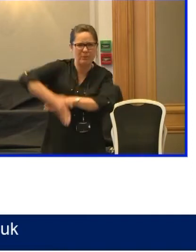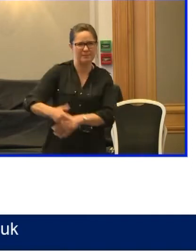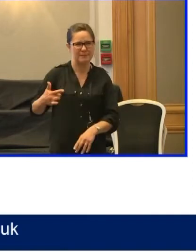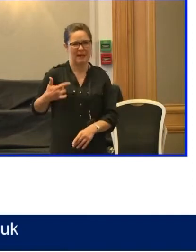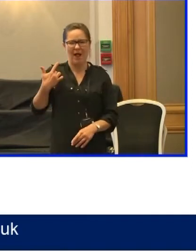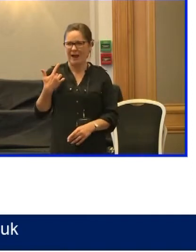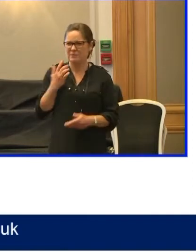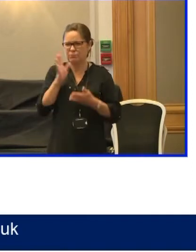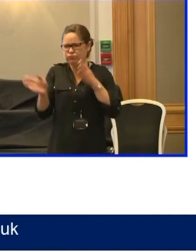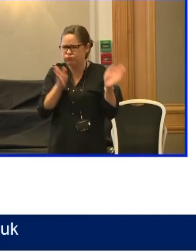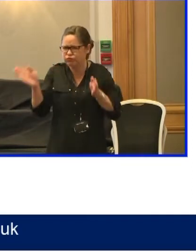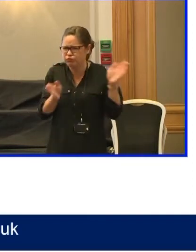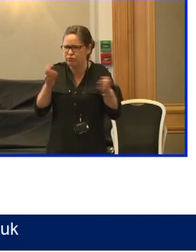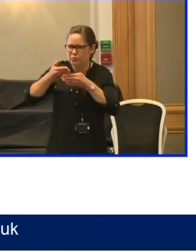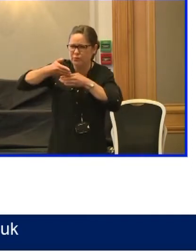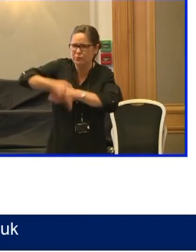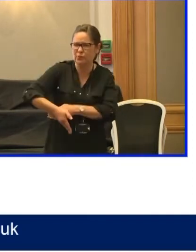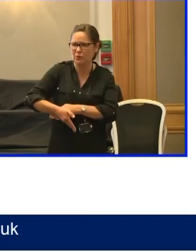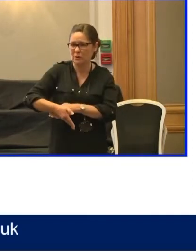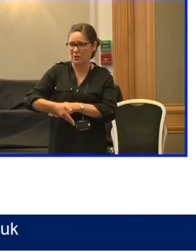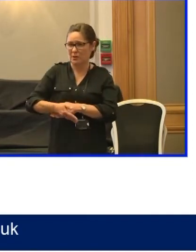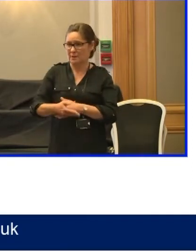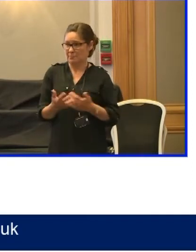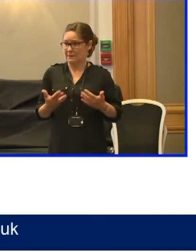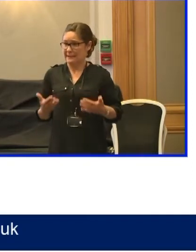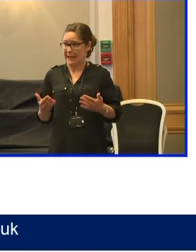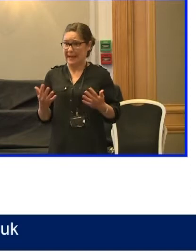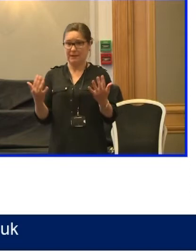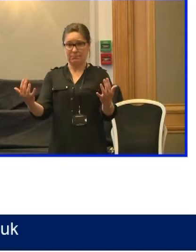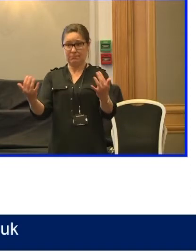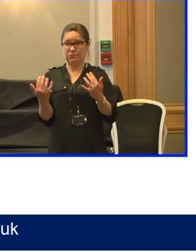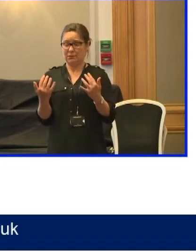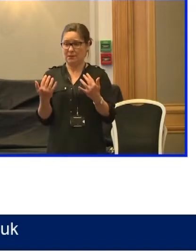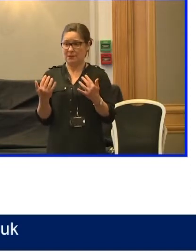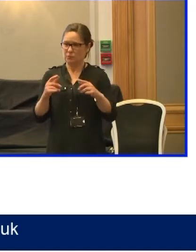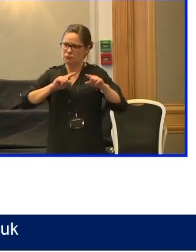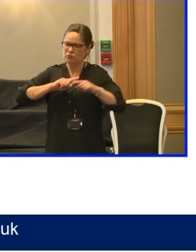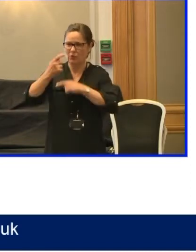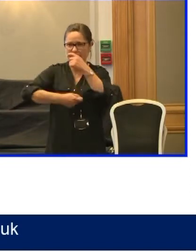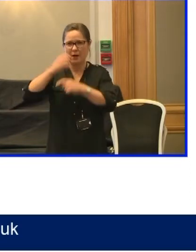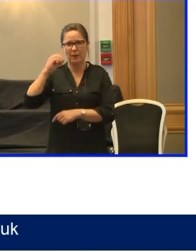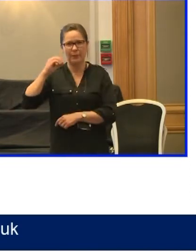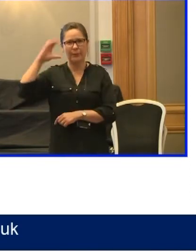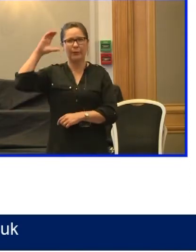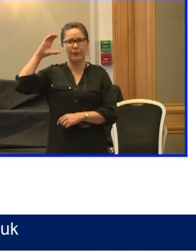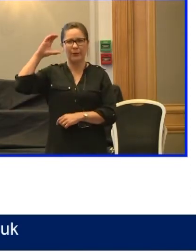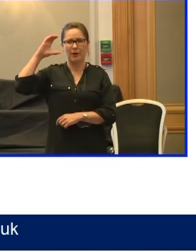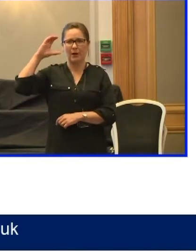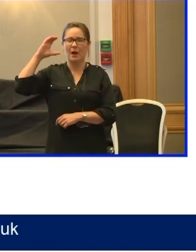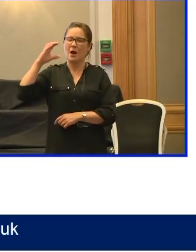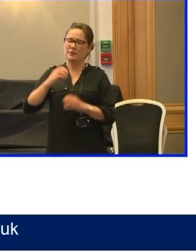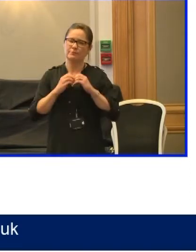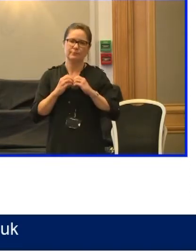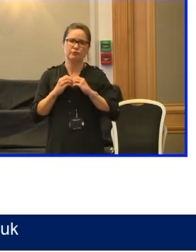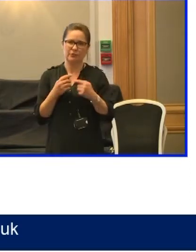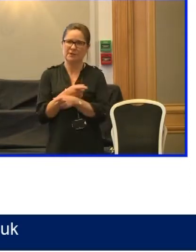very, very busy work lives. And the fact that you've taken the time today to increase your knowledge is very much noted and